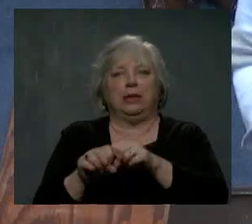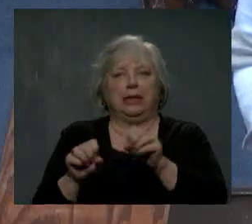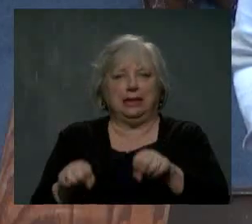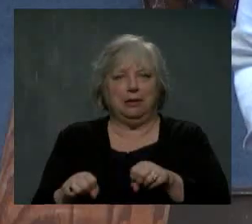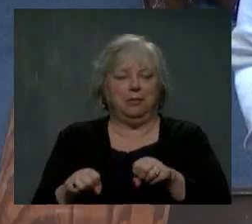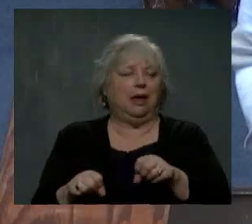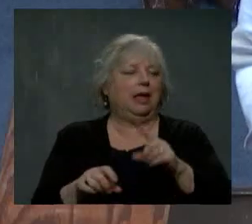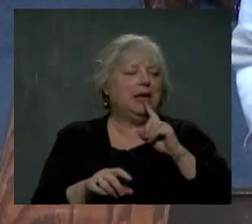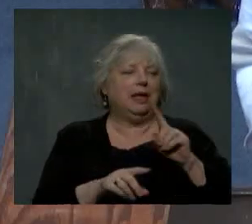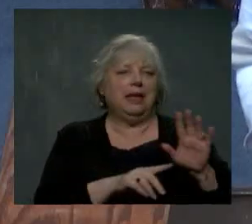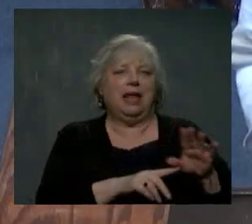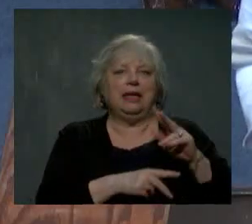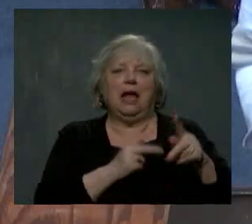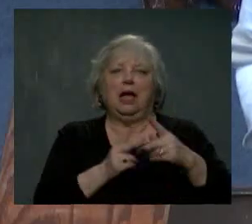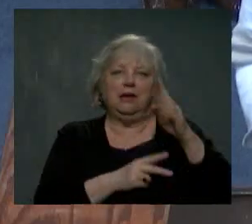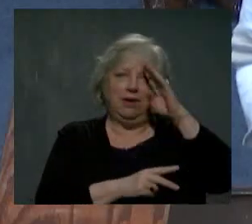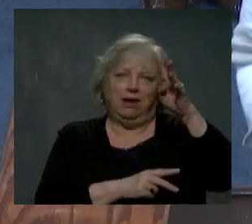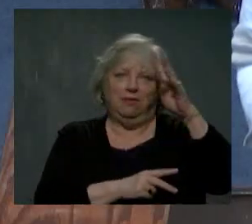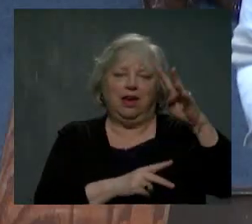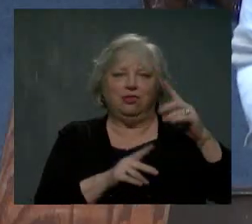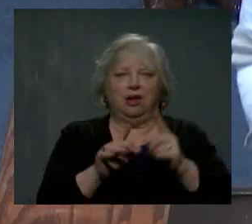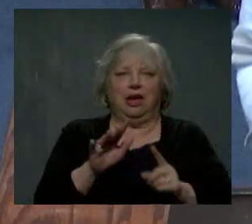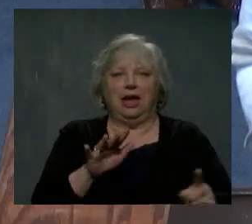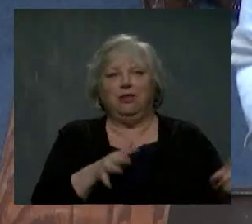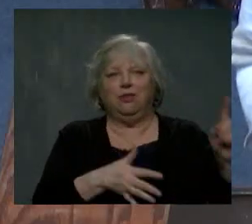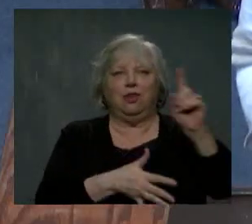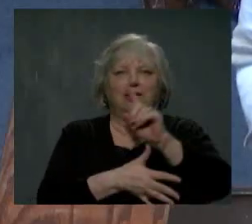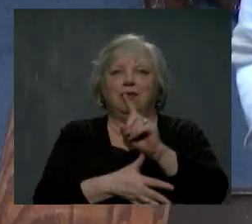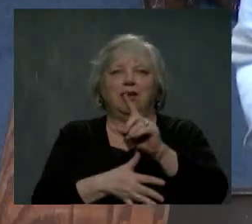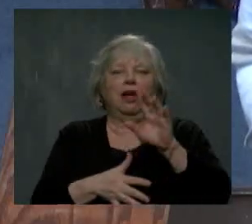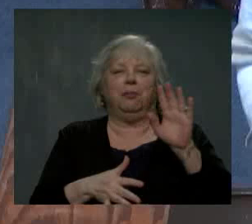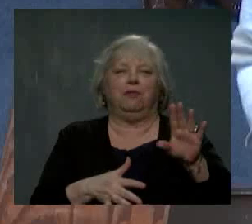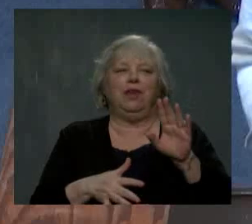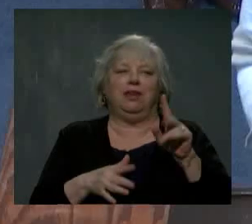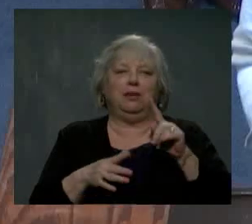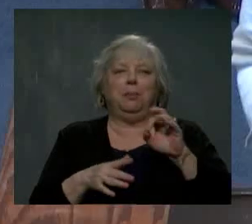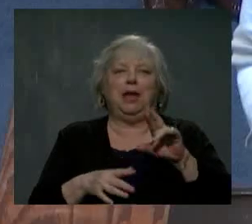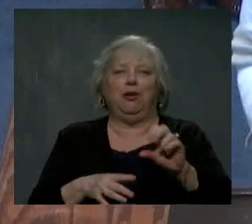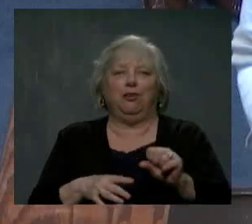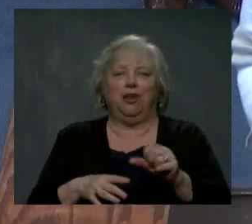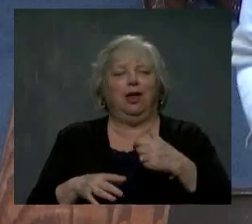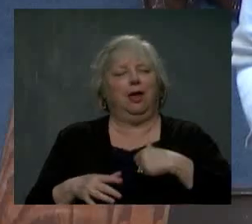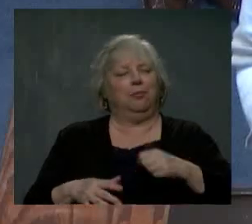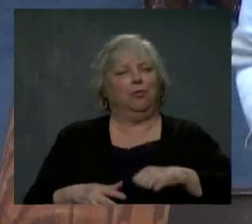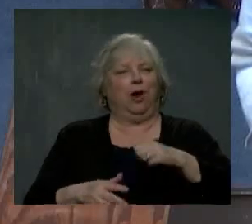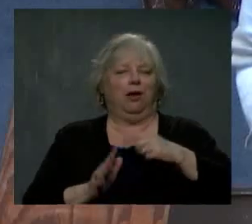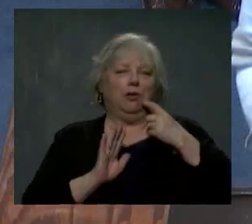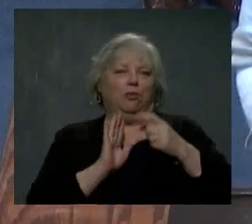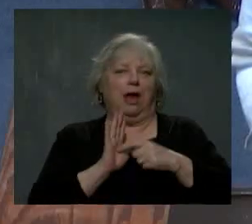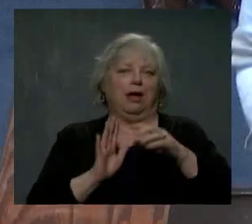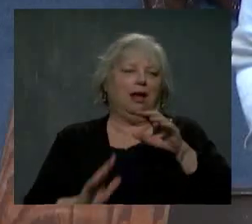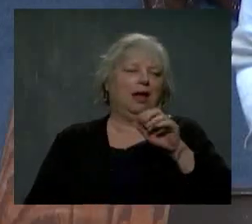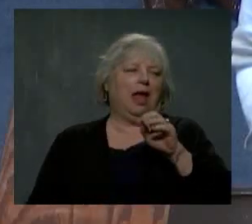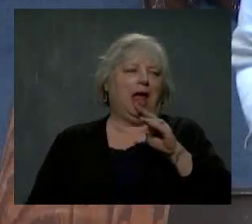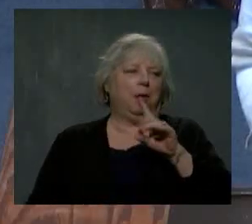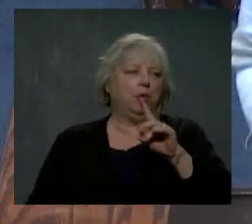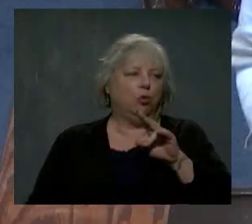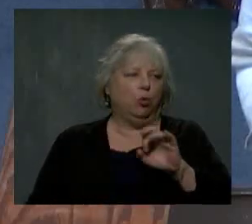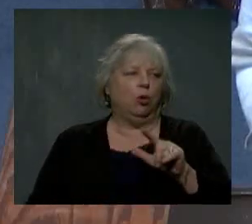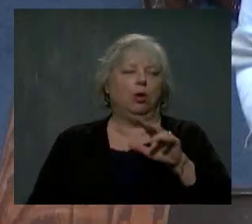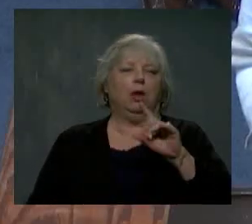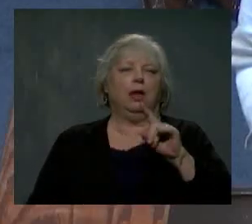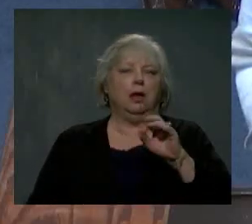of innovation that moved him to the forefront of his peers. I'm very proud to recognize Abdul Cabal as the